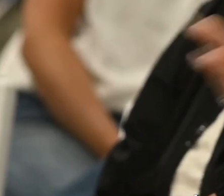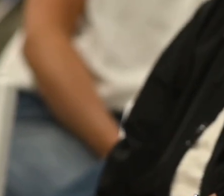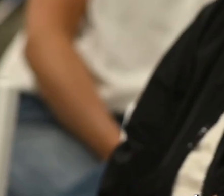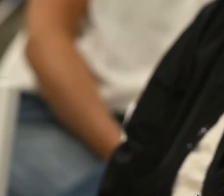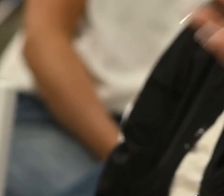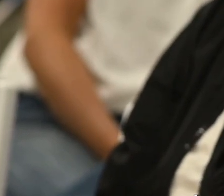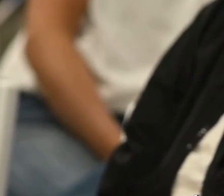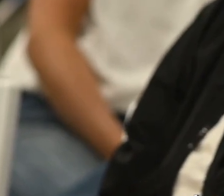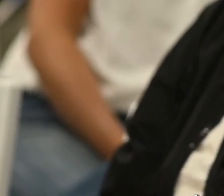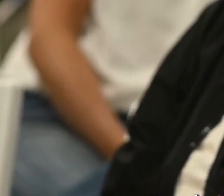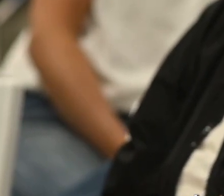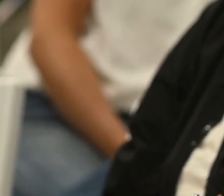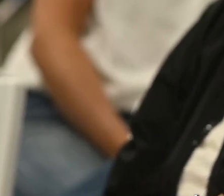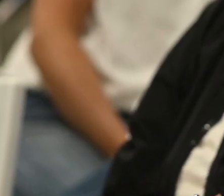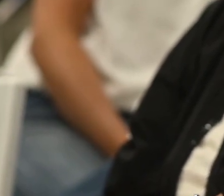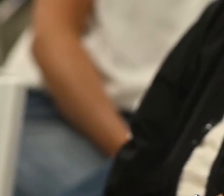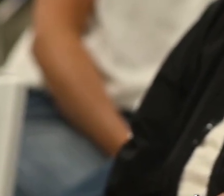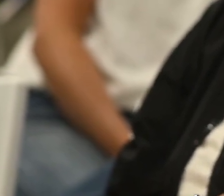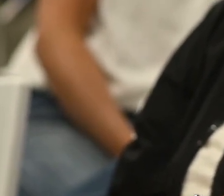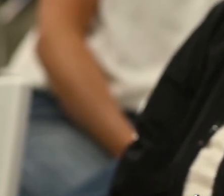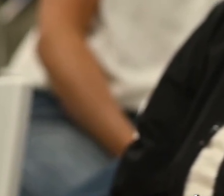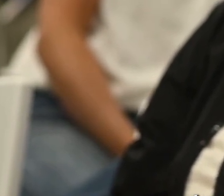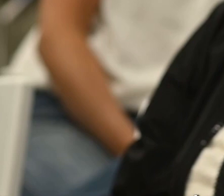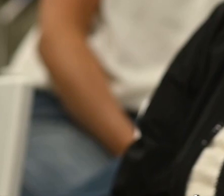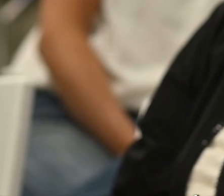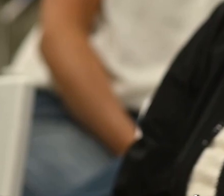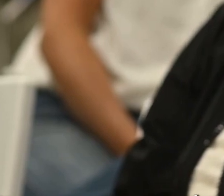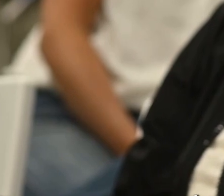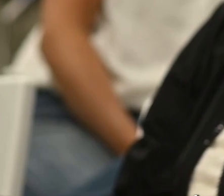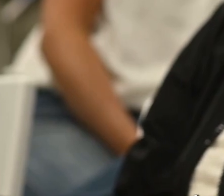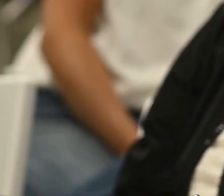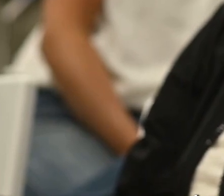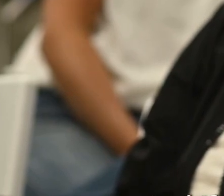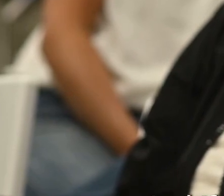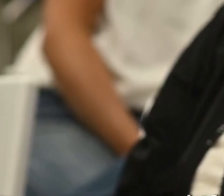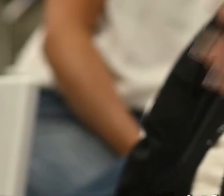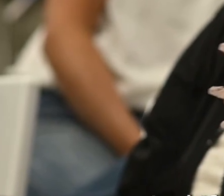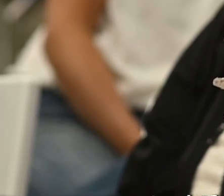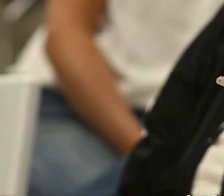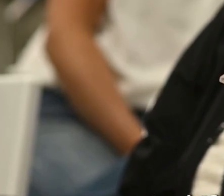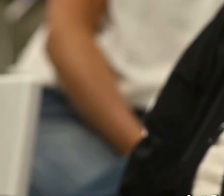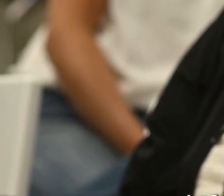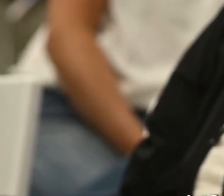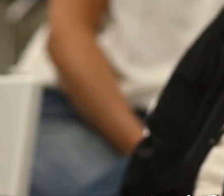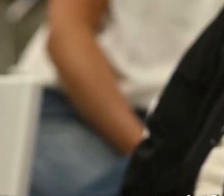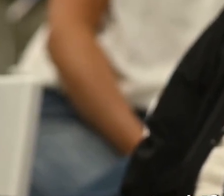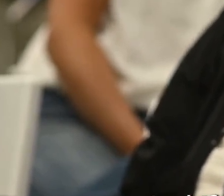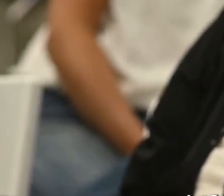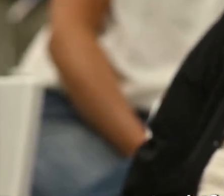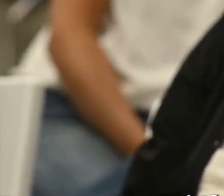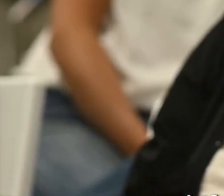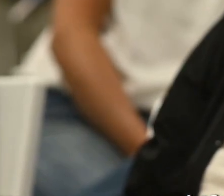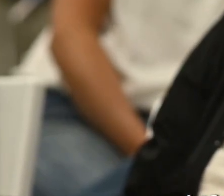struggling and grappling and playing this dance with, you know, these larger structures, right? Like we have government funders, and if we don't do what the government funders want, which